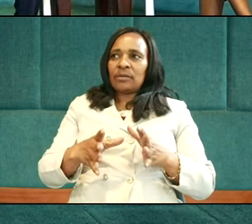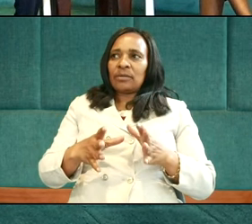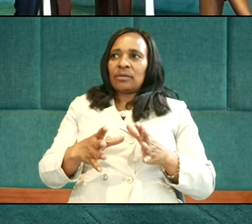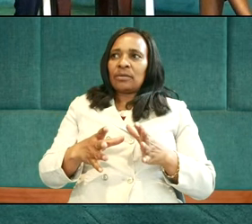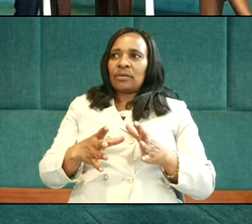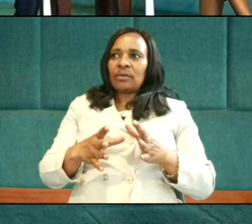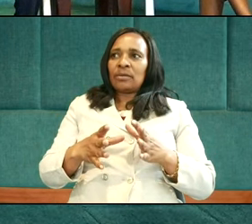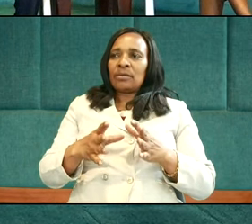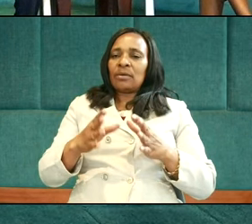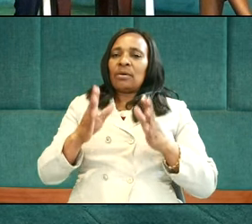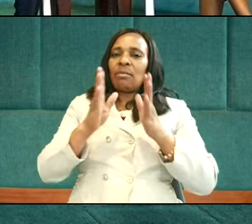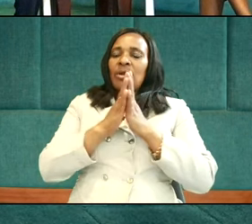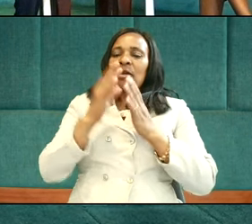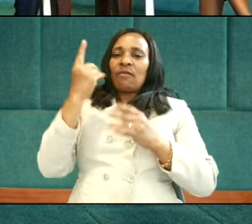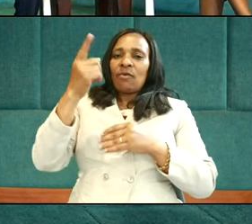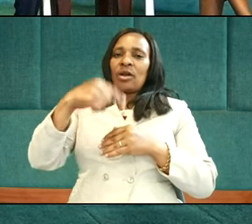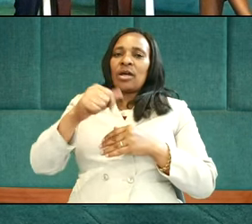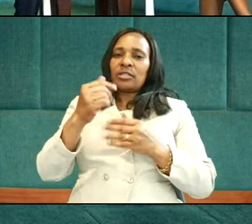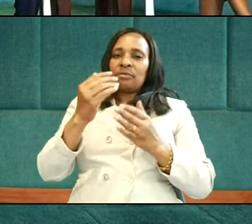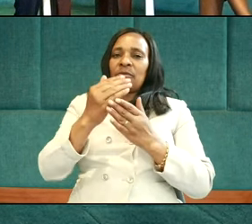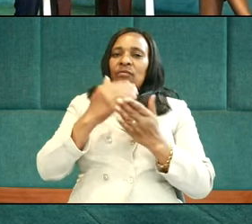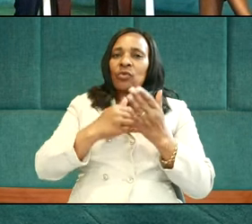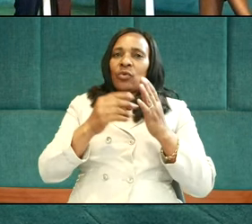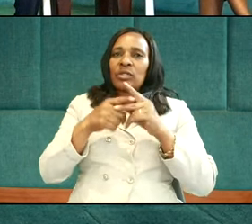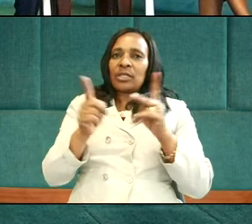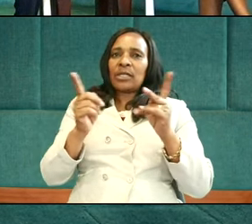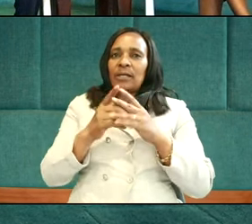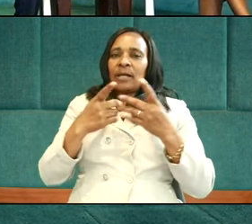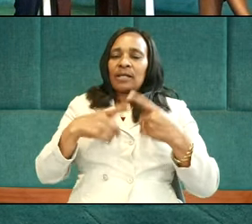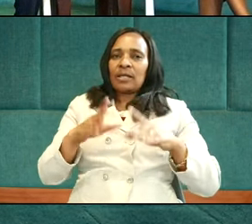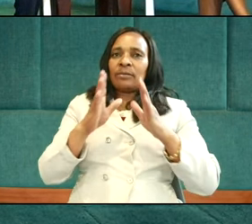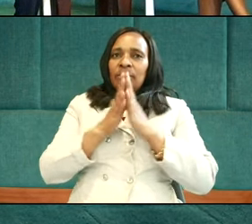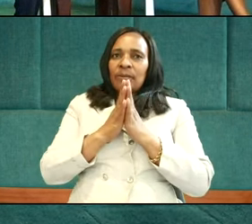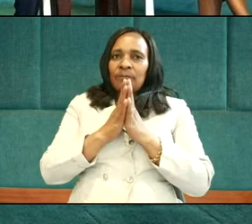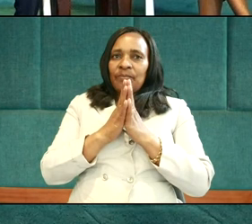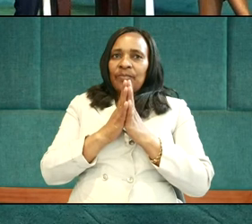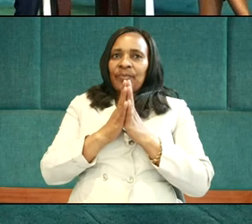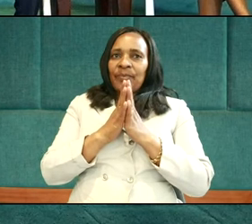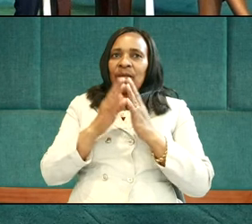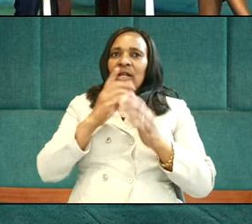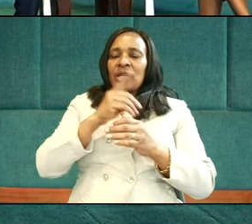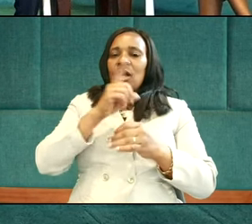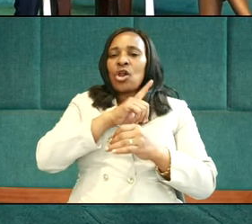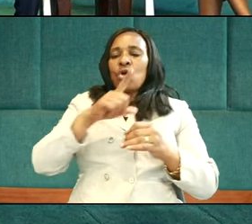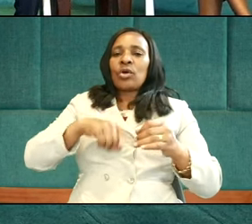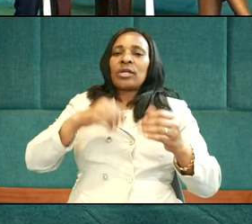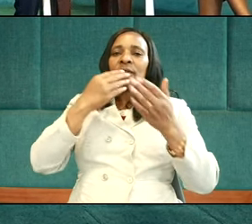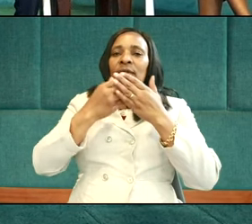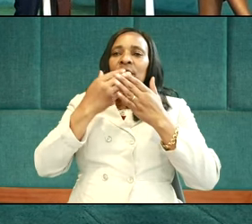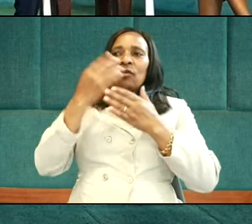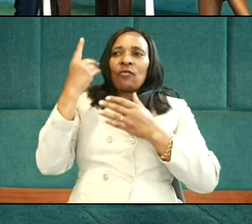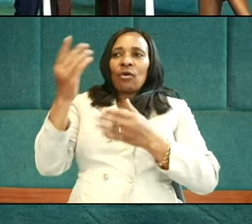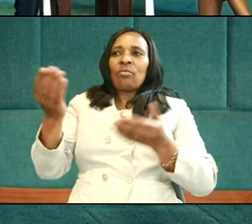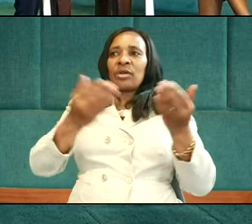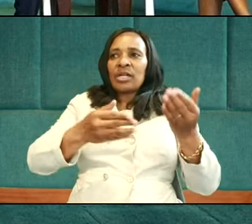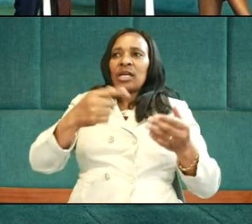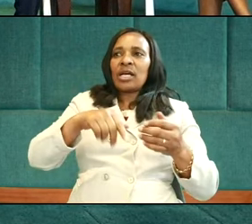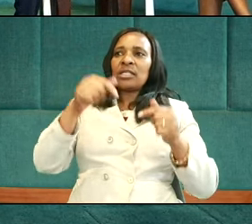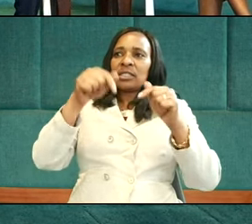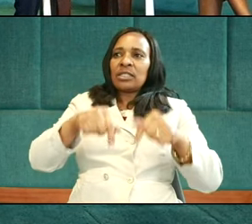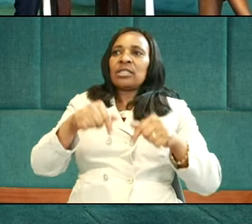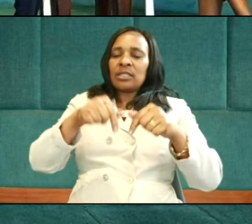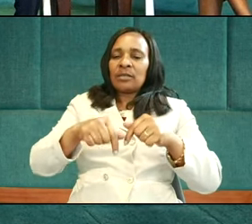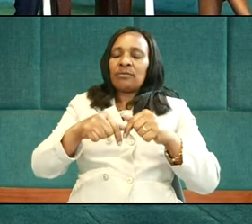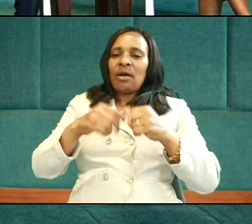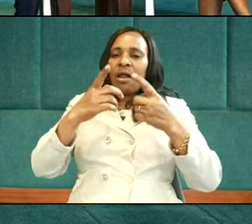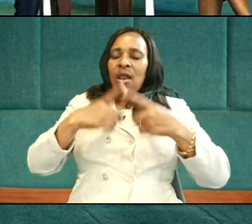Biaki, please pray for us before we start. Let us pray. Dear Lord, we thank you for bringing us here today and allowing